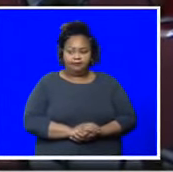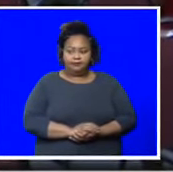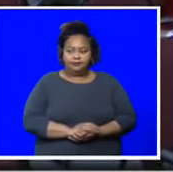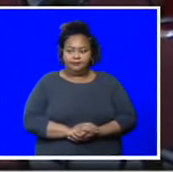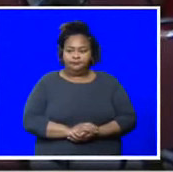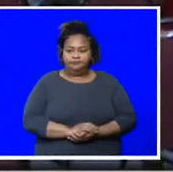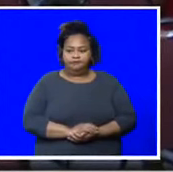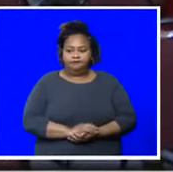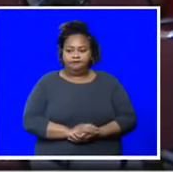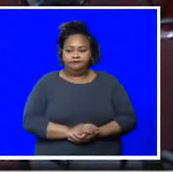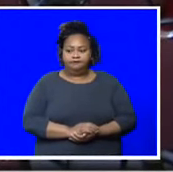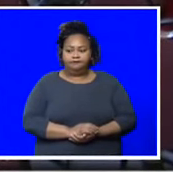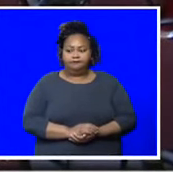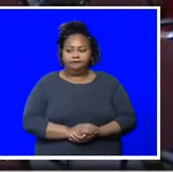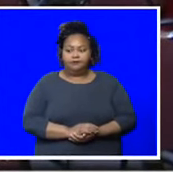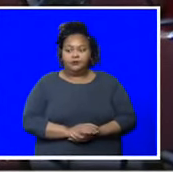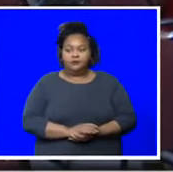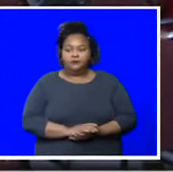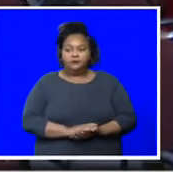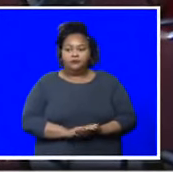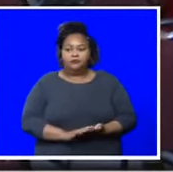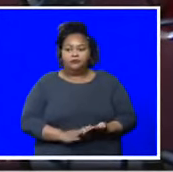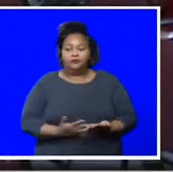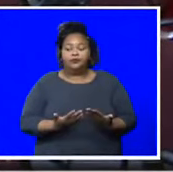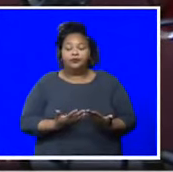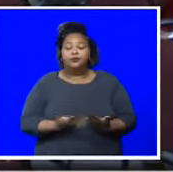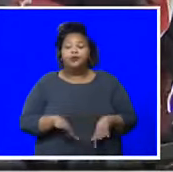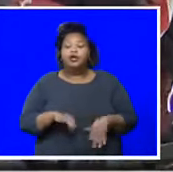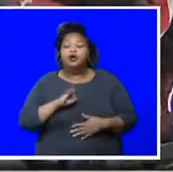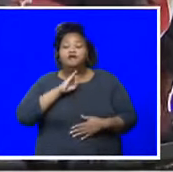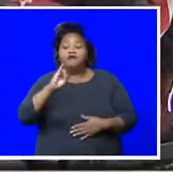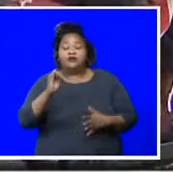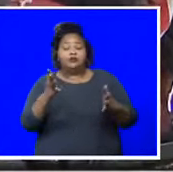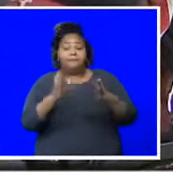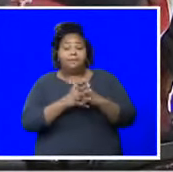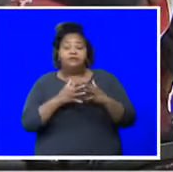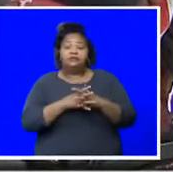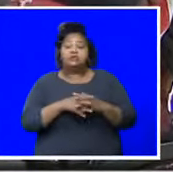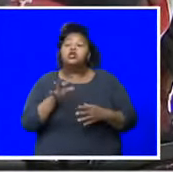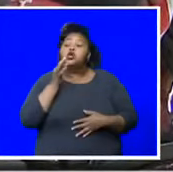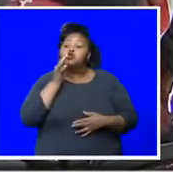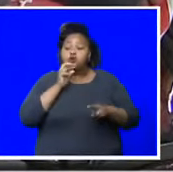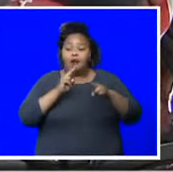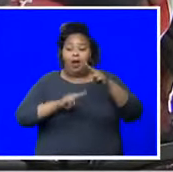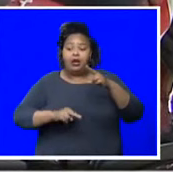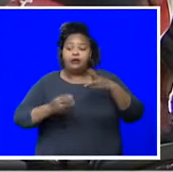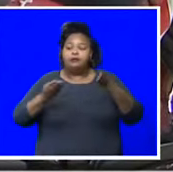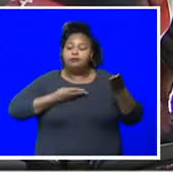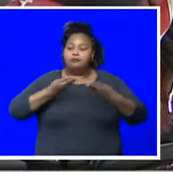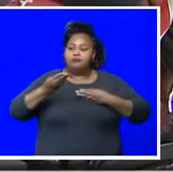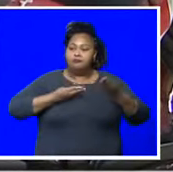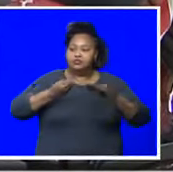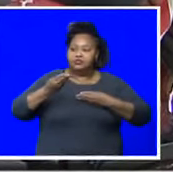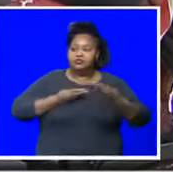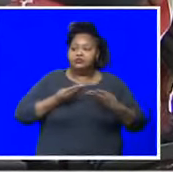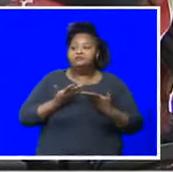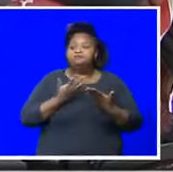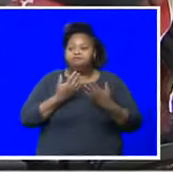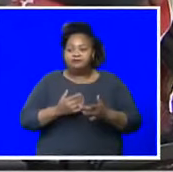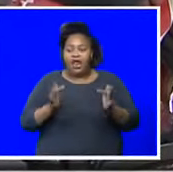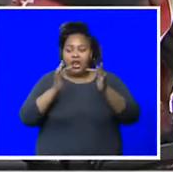Umhlangano wekucala webantfu labasha labasebhizinisini unesicubulo lesihambisana nekushintsha timpilo tebantfu